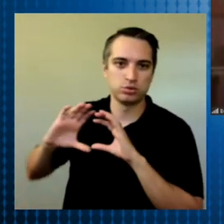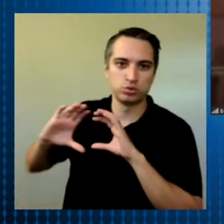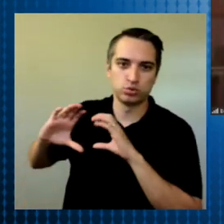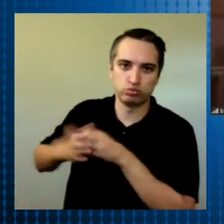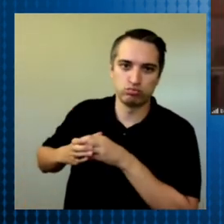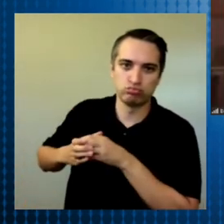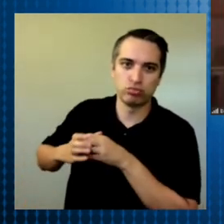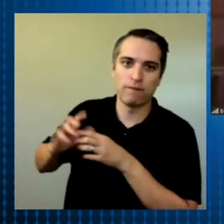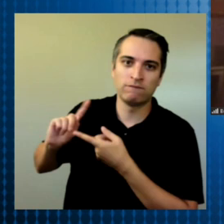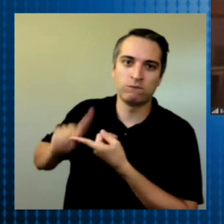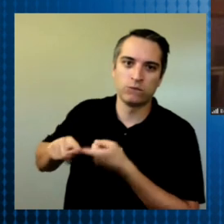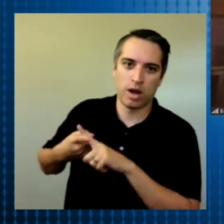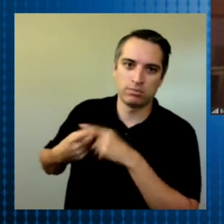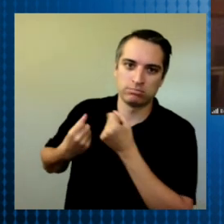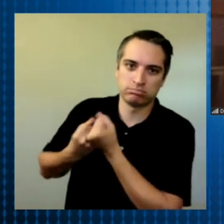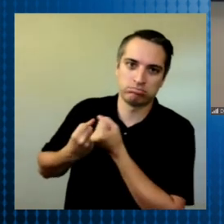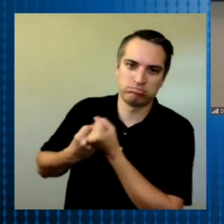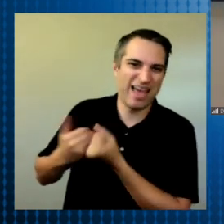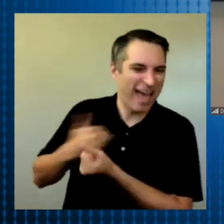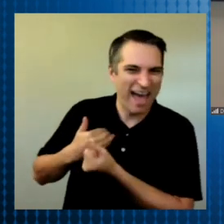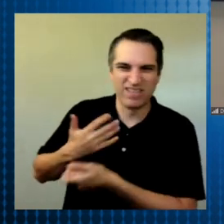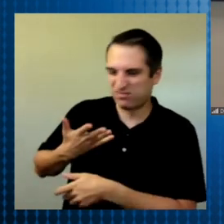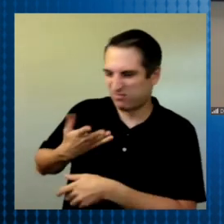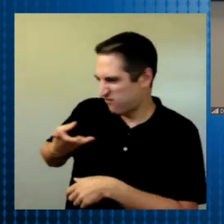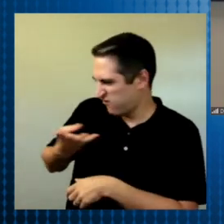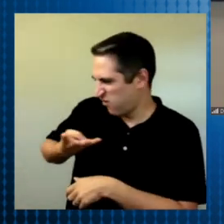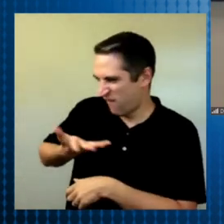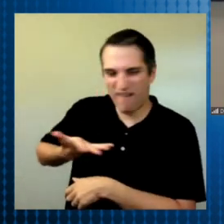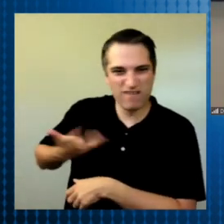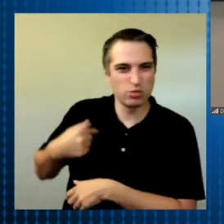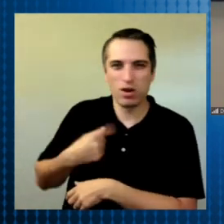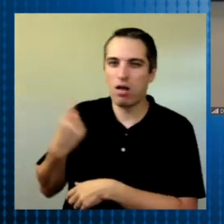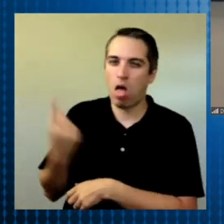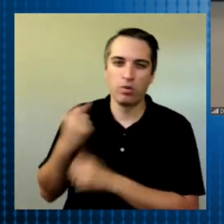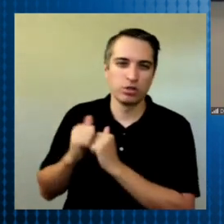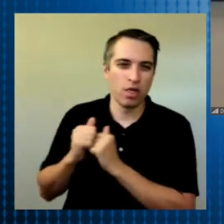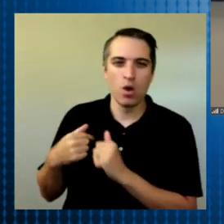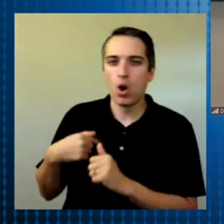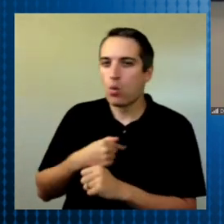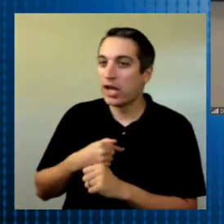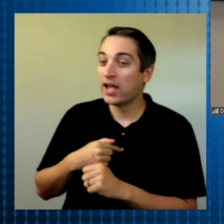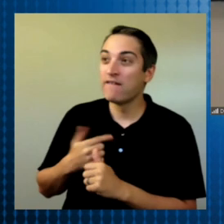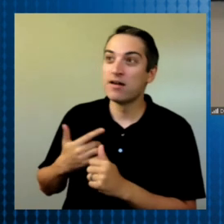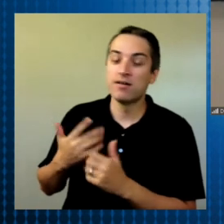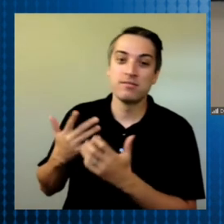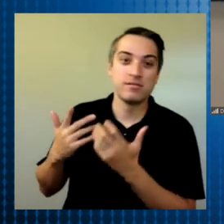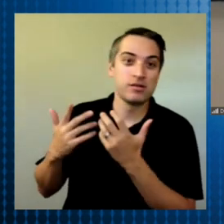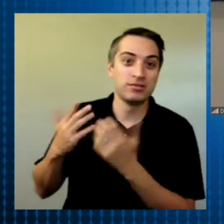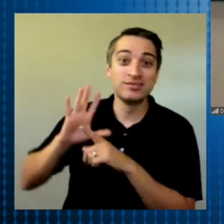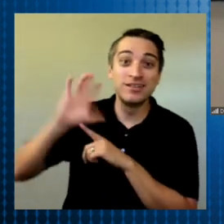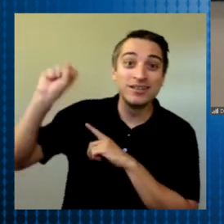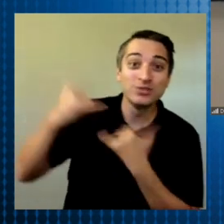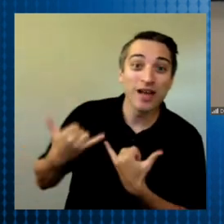together. And I just enjoy the fact that we've been up together, we've been down together, and we've